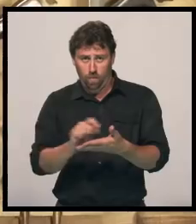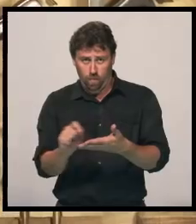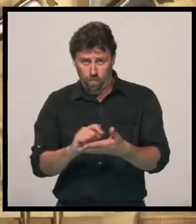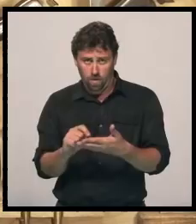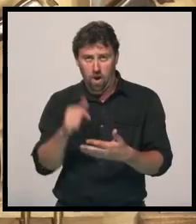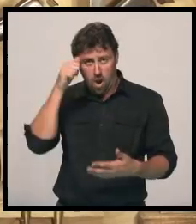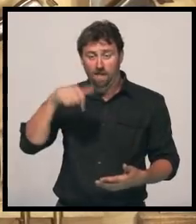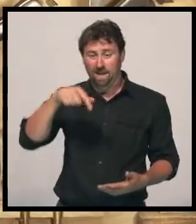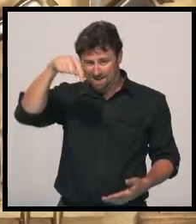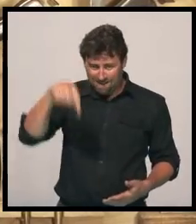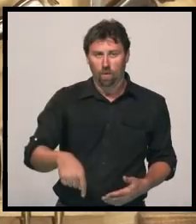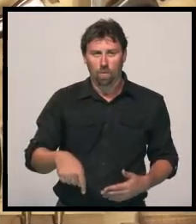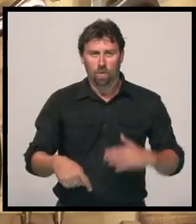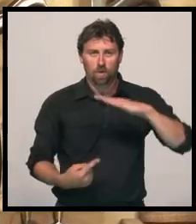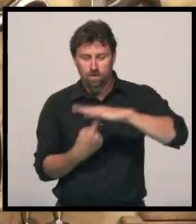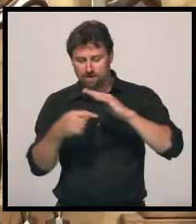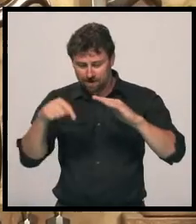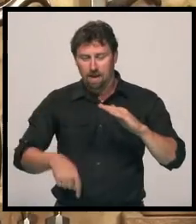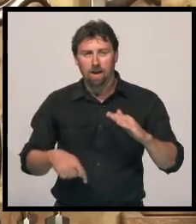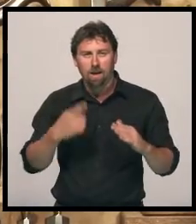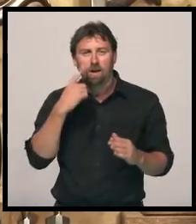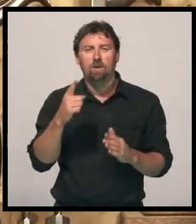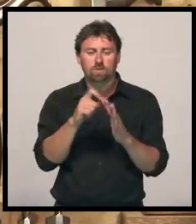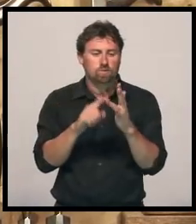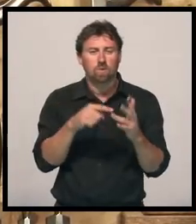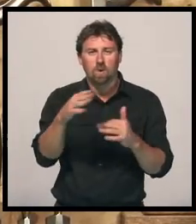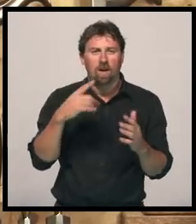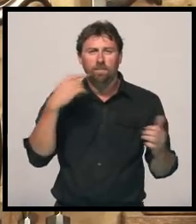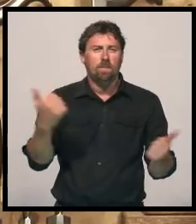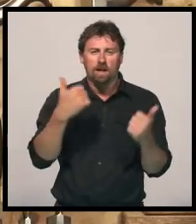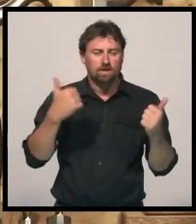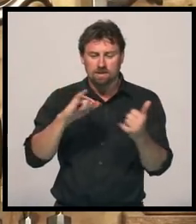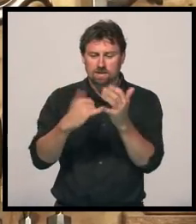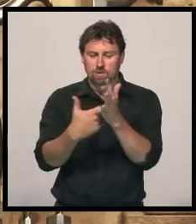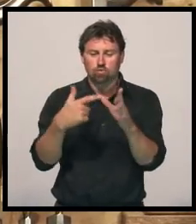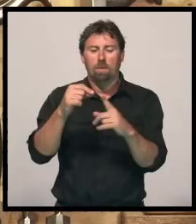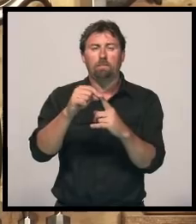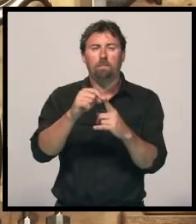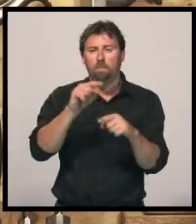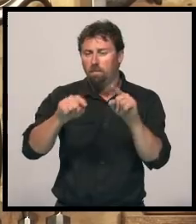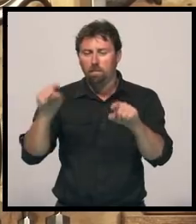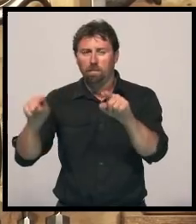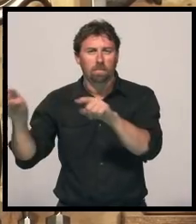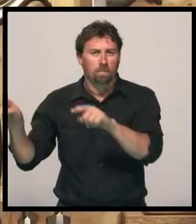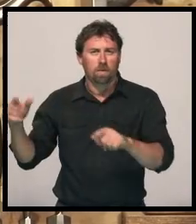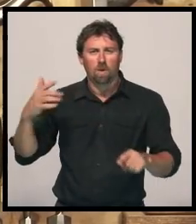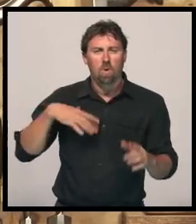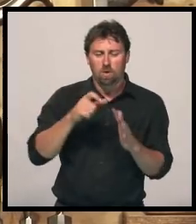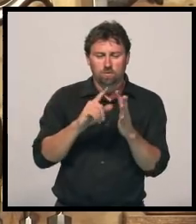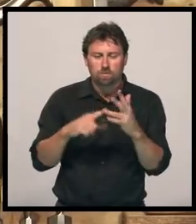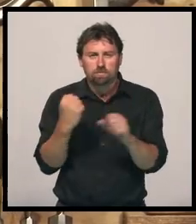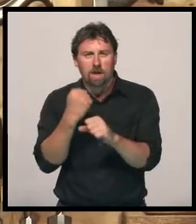on the downside. Because if you start doing a lot of veneering, you end up with boxes and boxes of scrap. And if you choose to get into marquetry or parquetry,